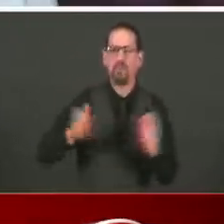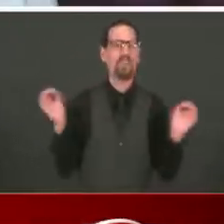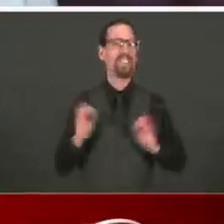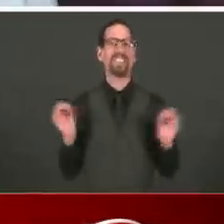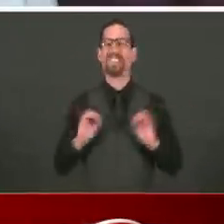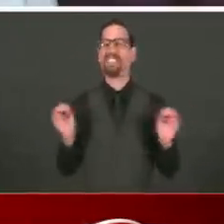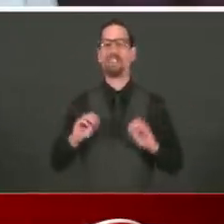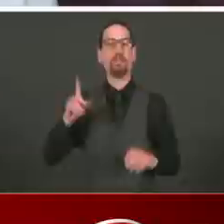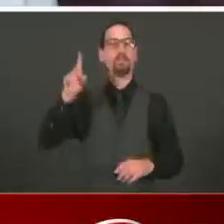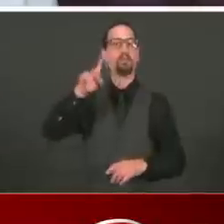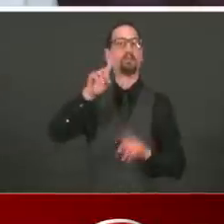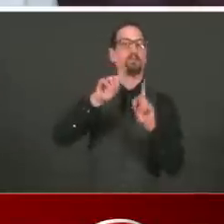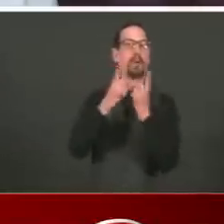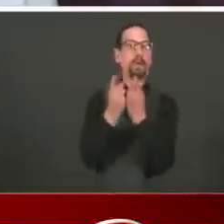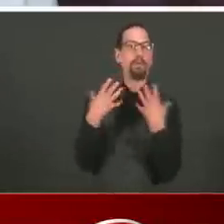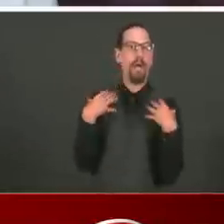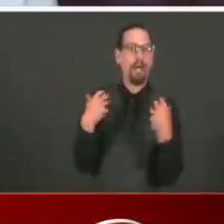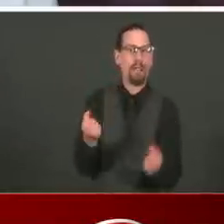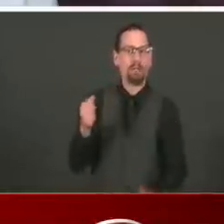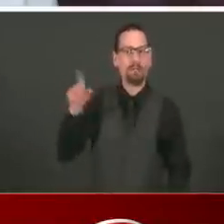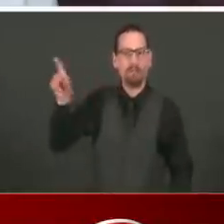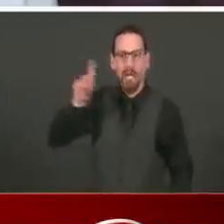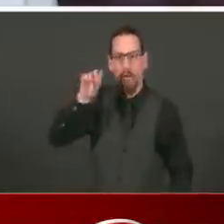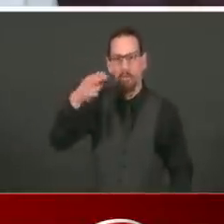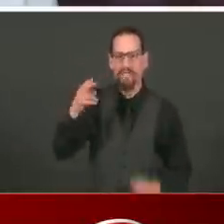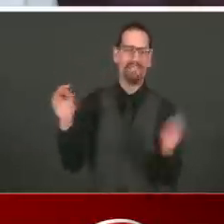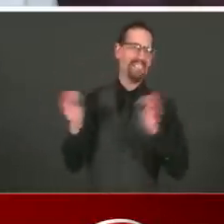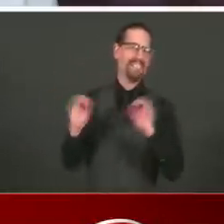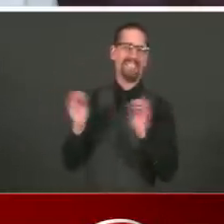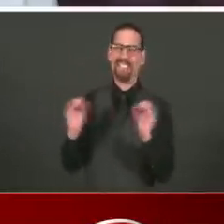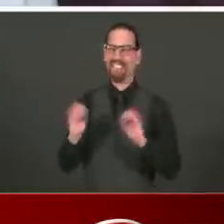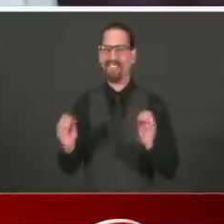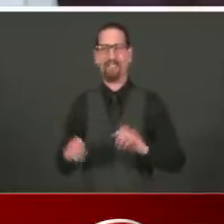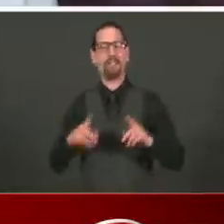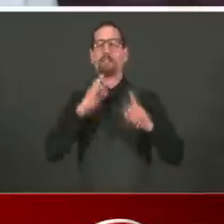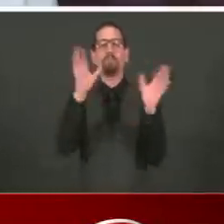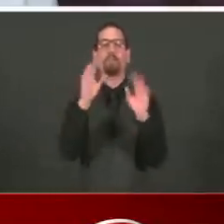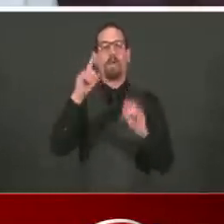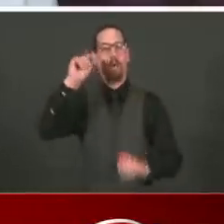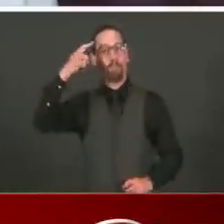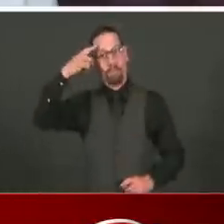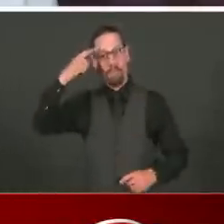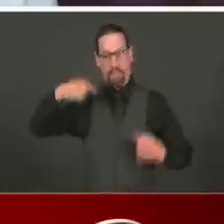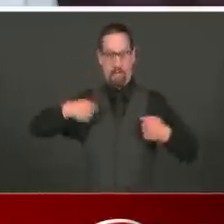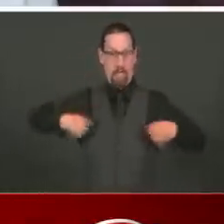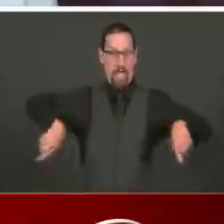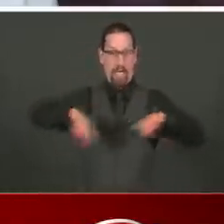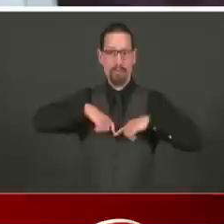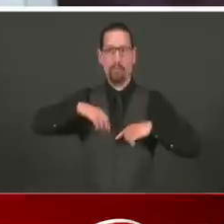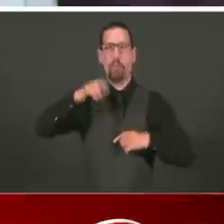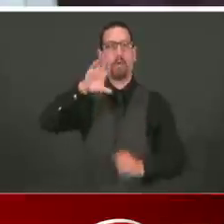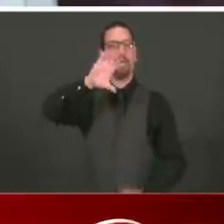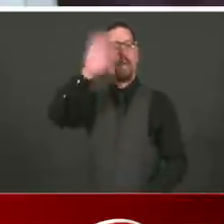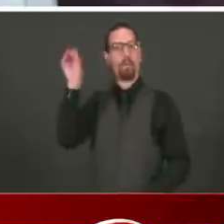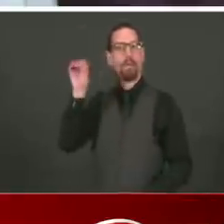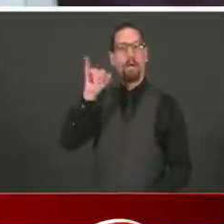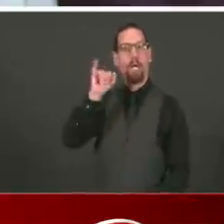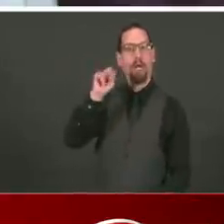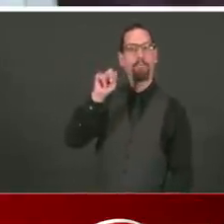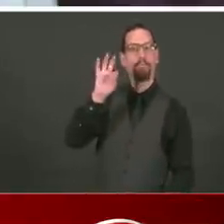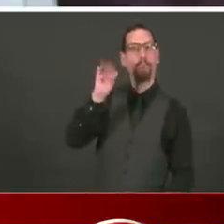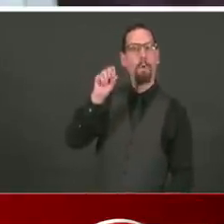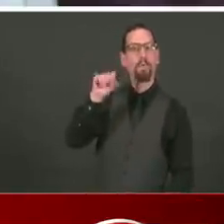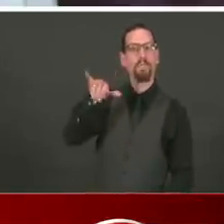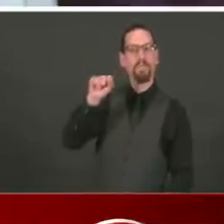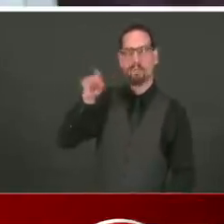not Infosys, no one. It lives on your phone, and it is never